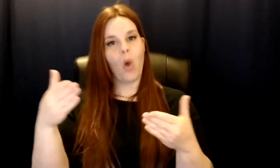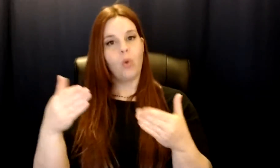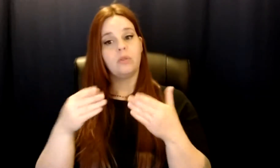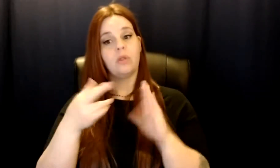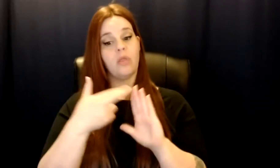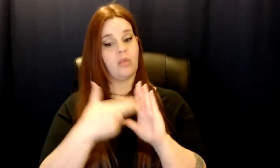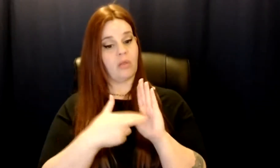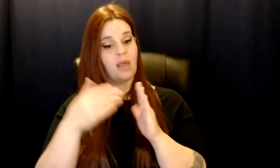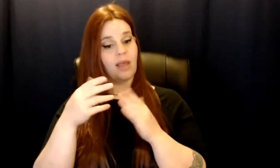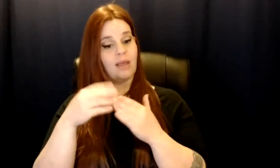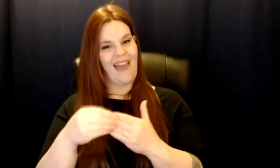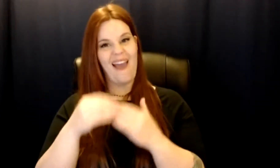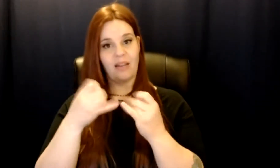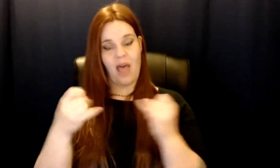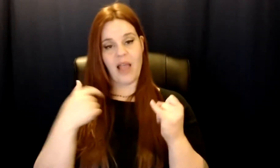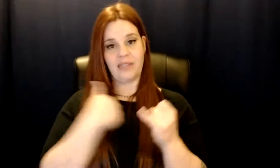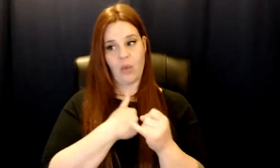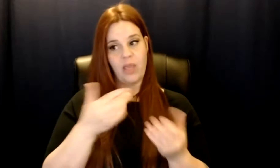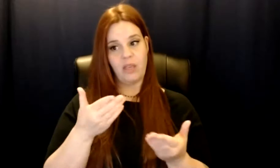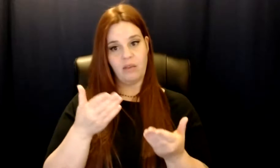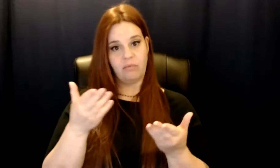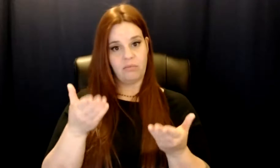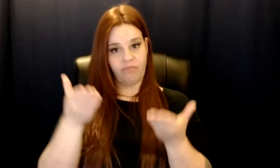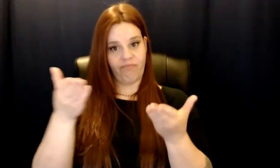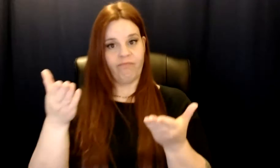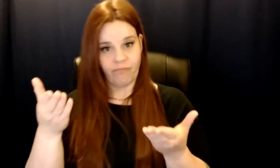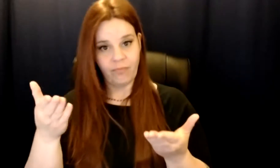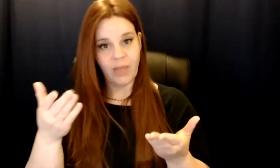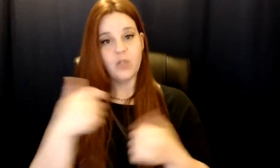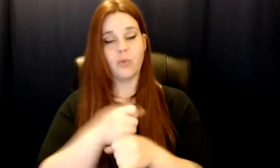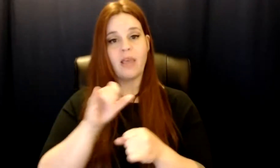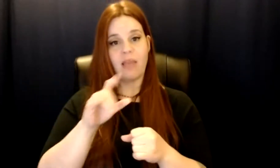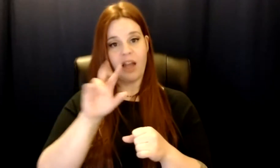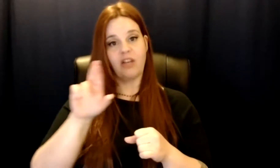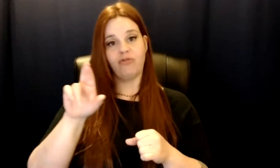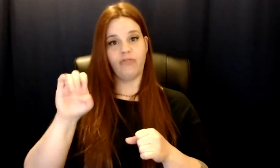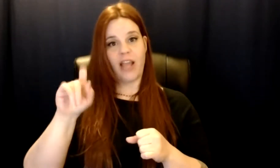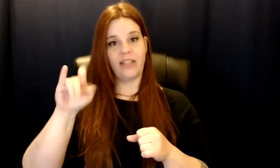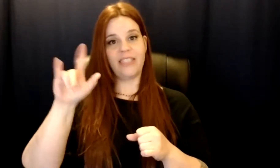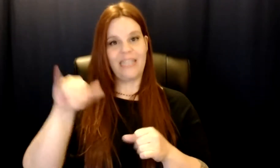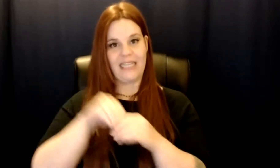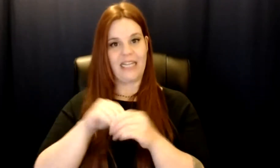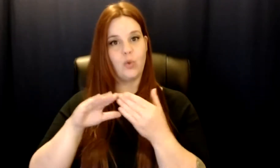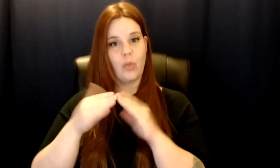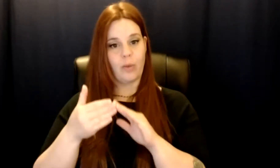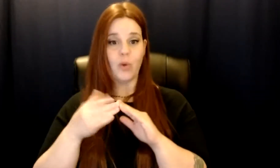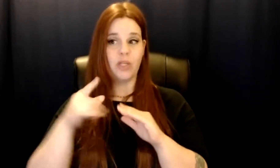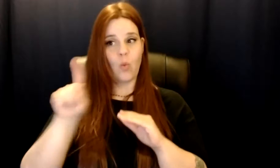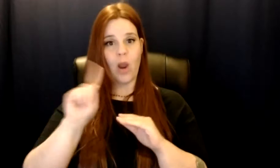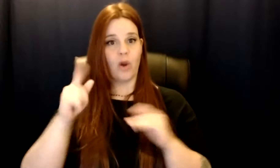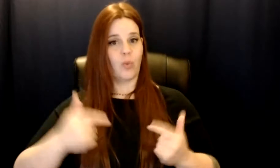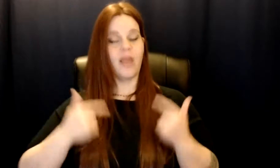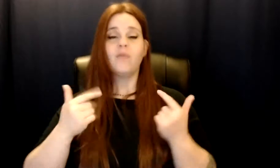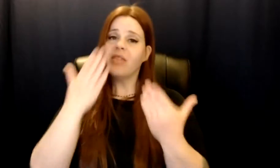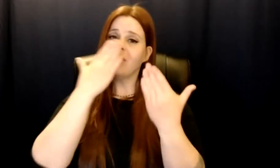put forward to really make that a reality in the communities that all you live in. So thank you